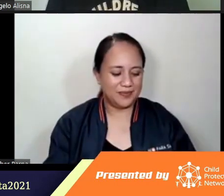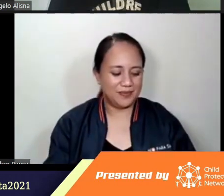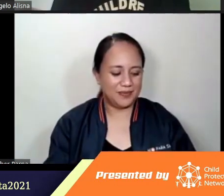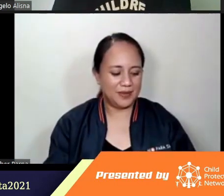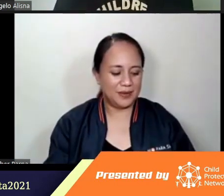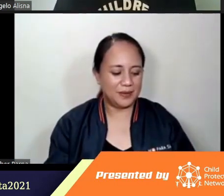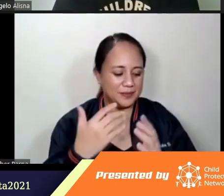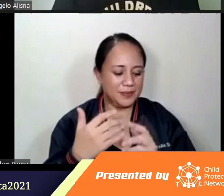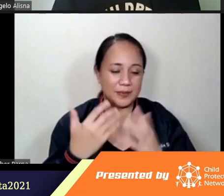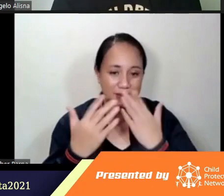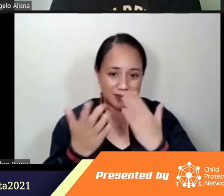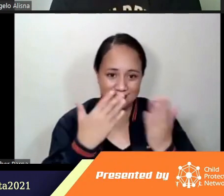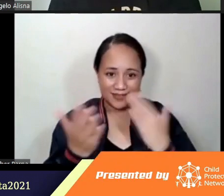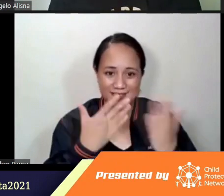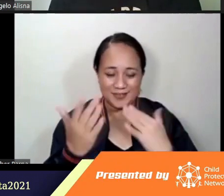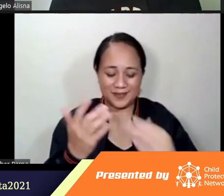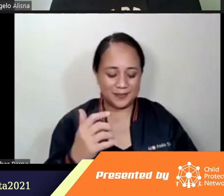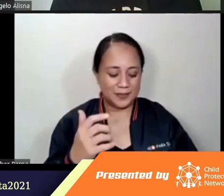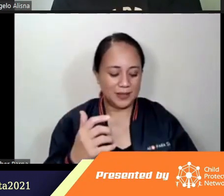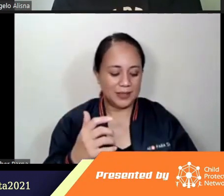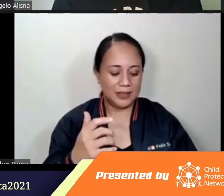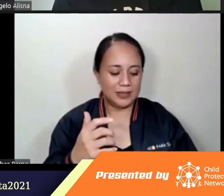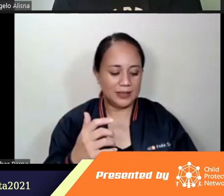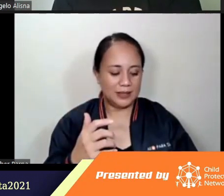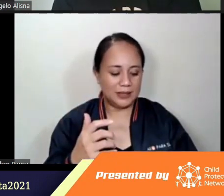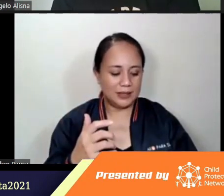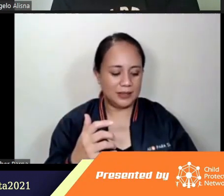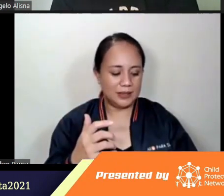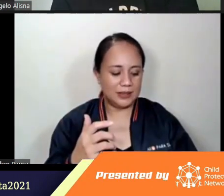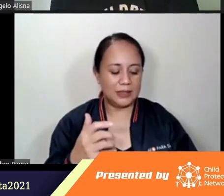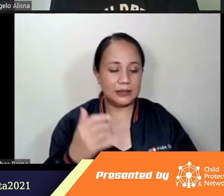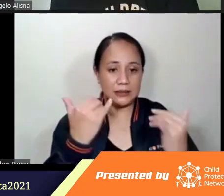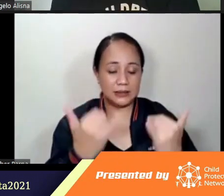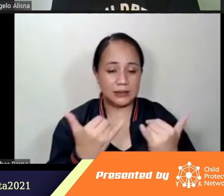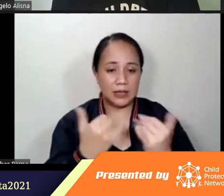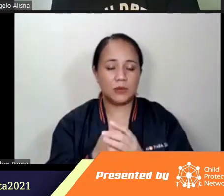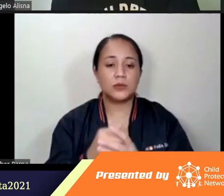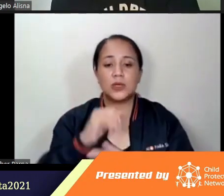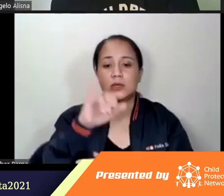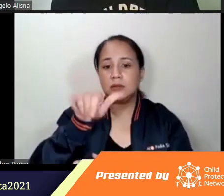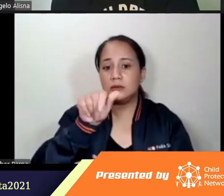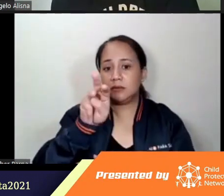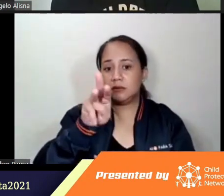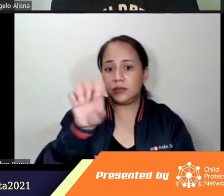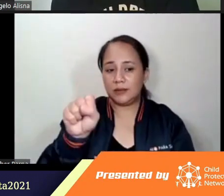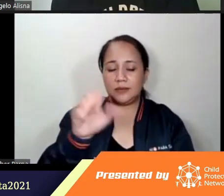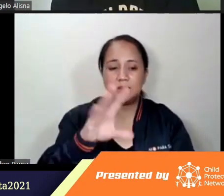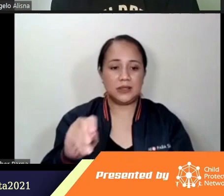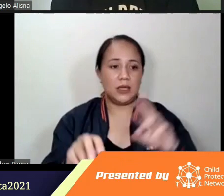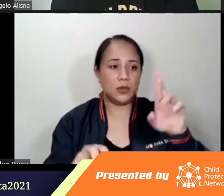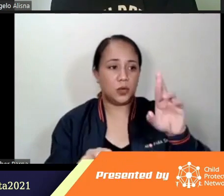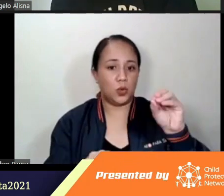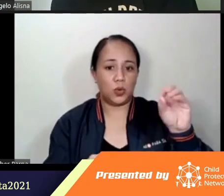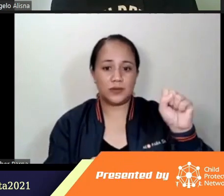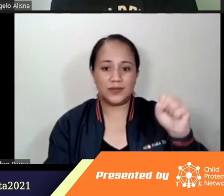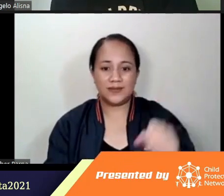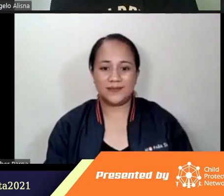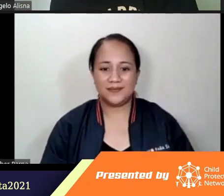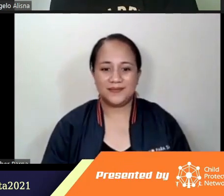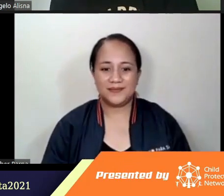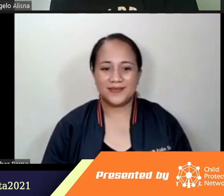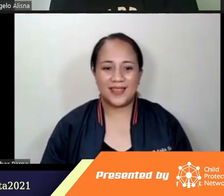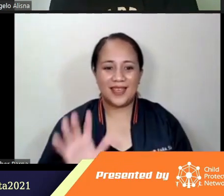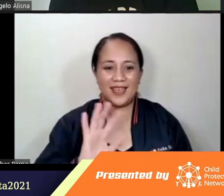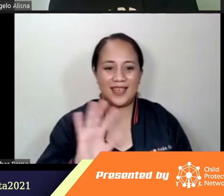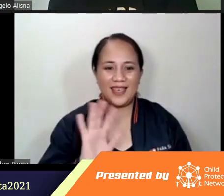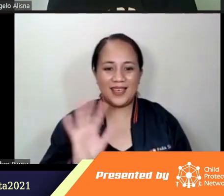you so much, Angelo. Now, I would like to call on James and Ross. Hello po, Hello isang po. makabagtang